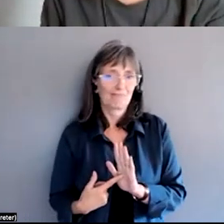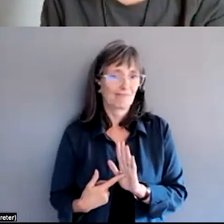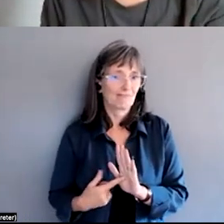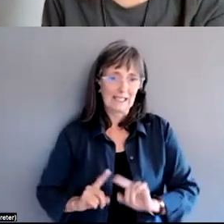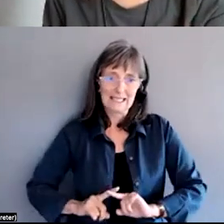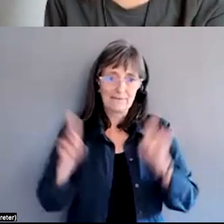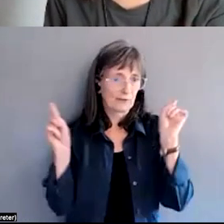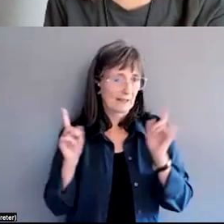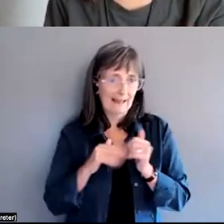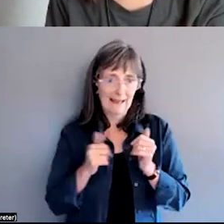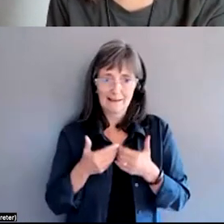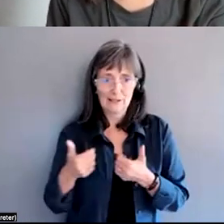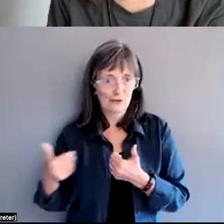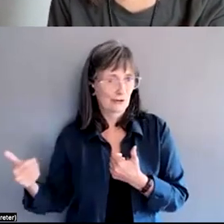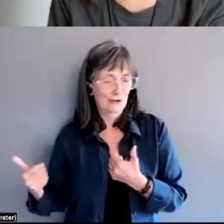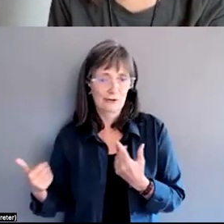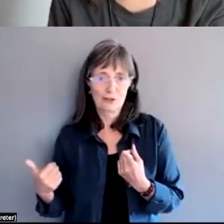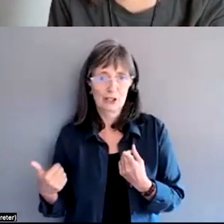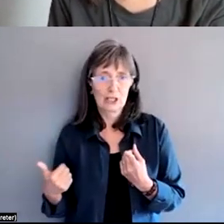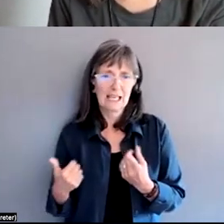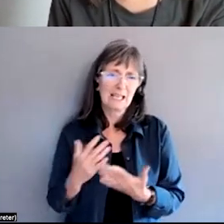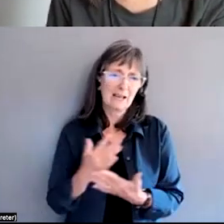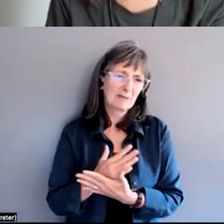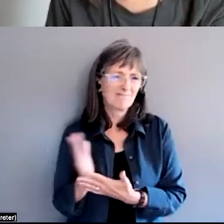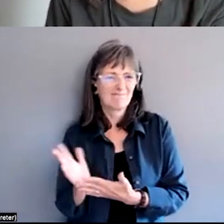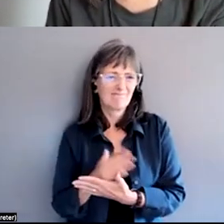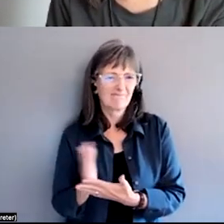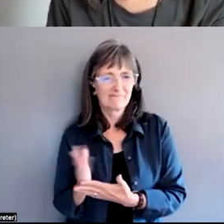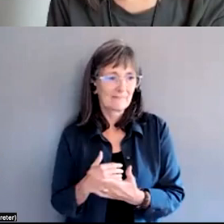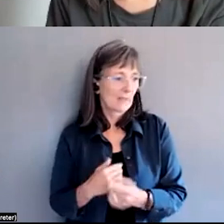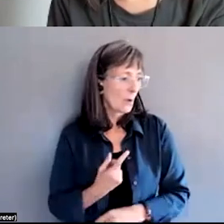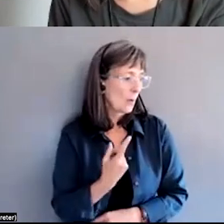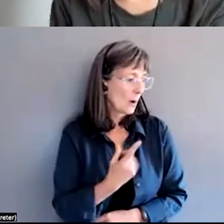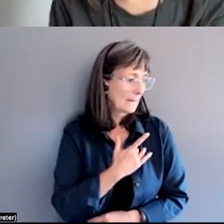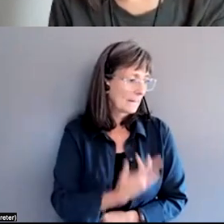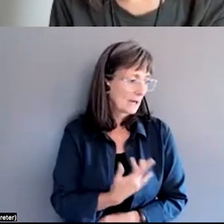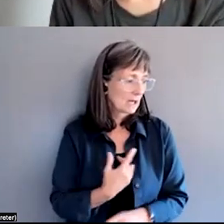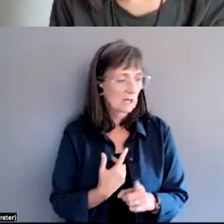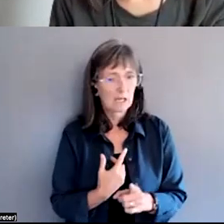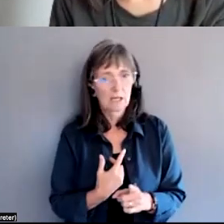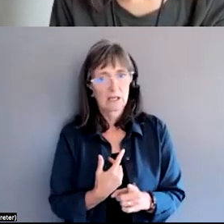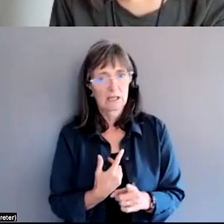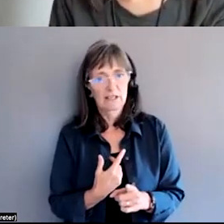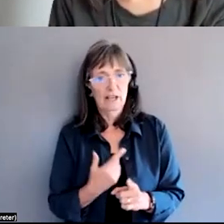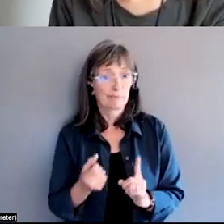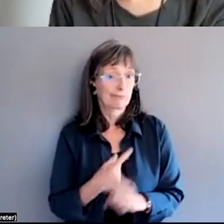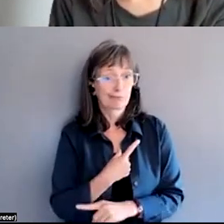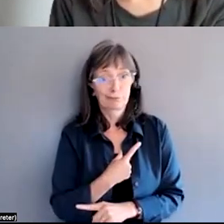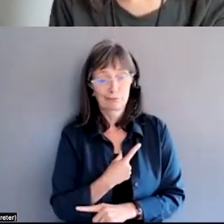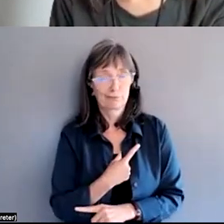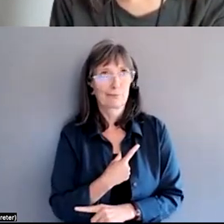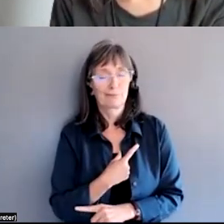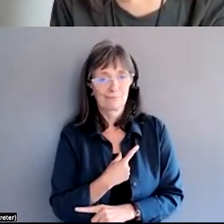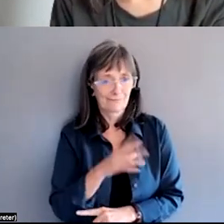unique, and usually on sort of a spectrum, like I was talking before, where one of them is sort of out in left field and is a bit of a long shot, but I feel